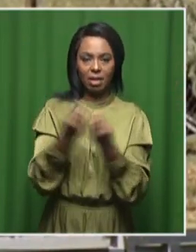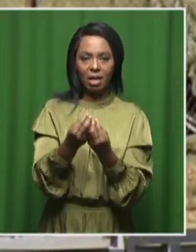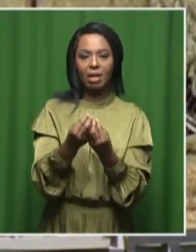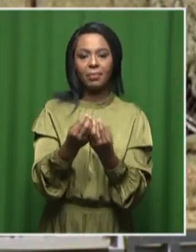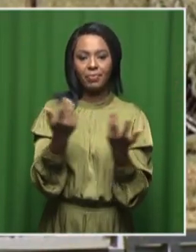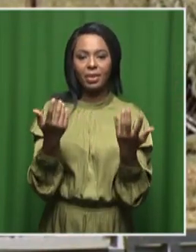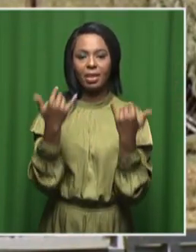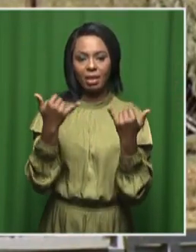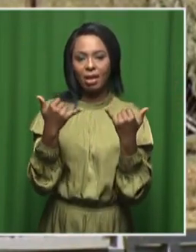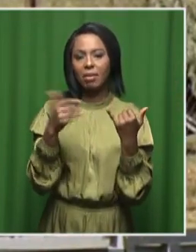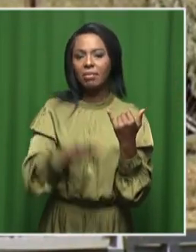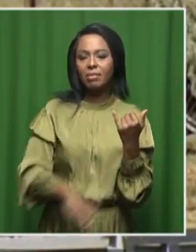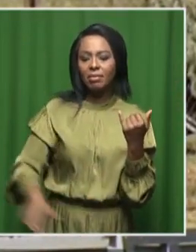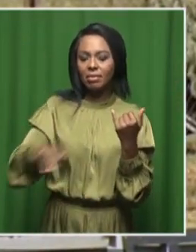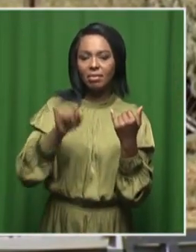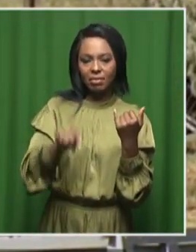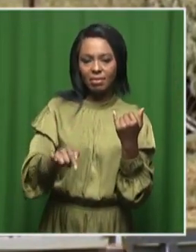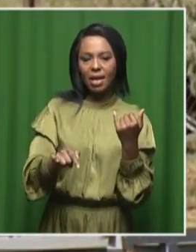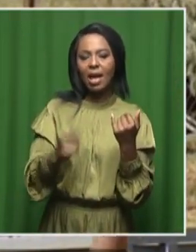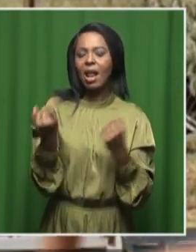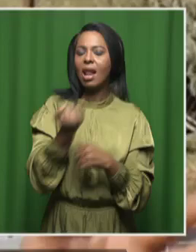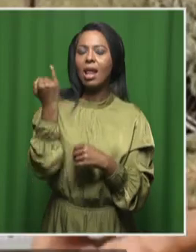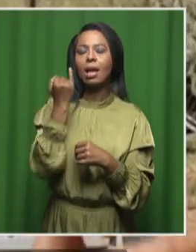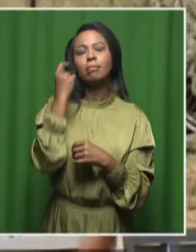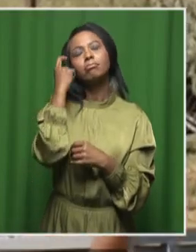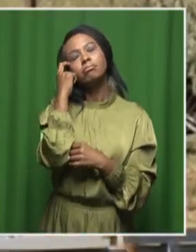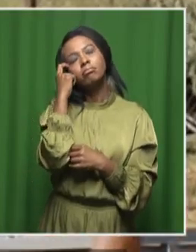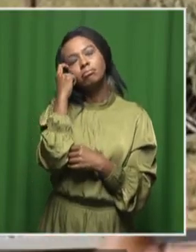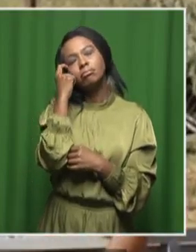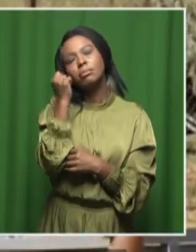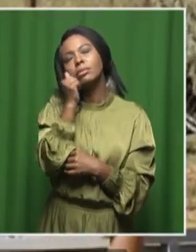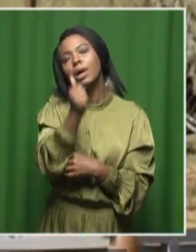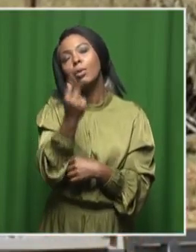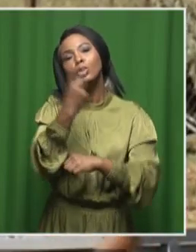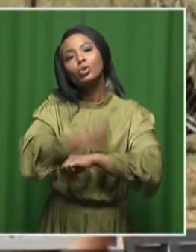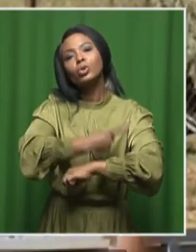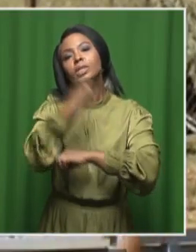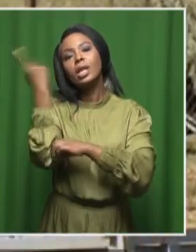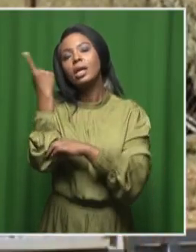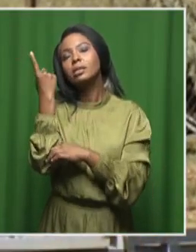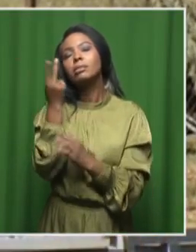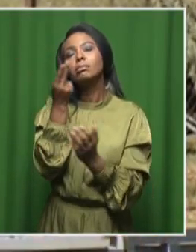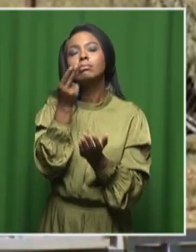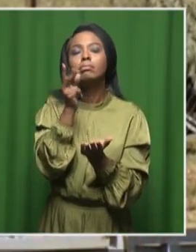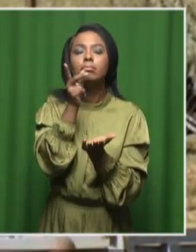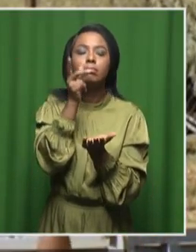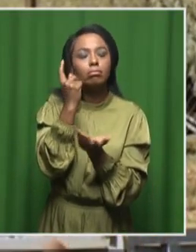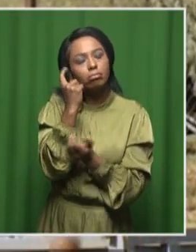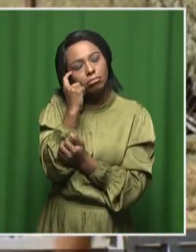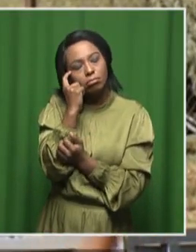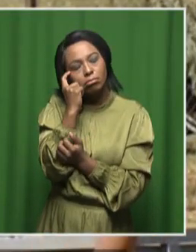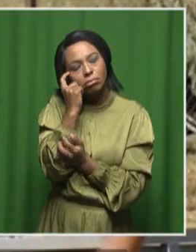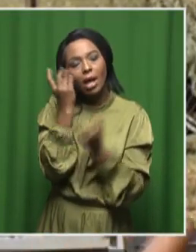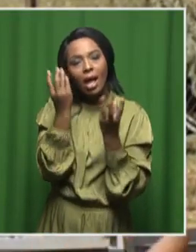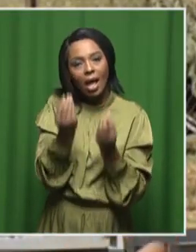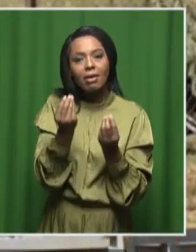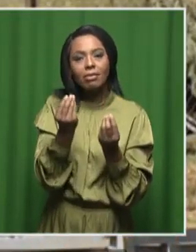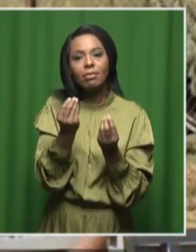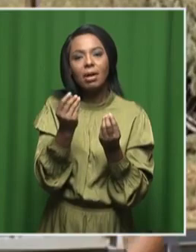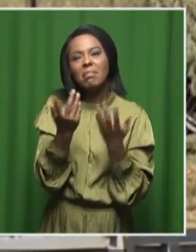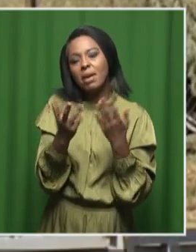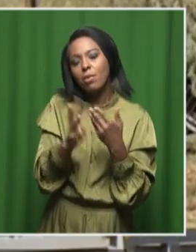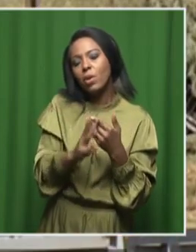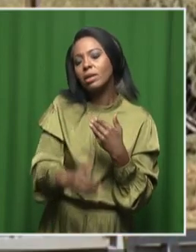weak. Their leg, it's like I have a sleeping leg, It's like I sleep 2 days, I won't stand up. So I think they will be weak in the beginning. They will start